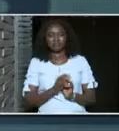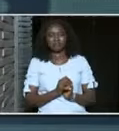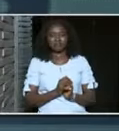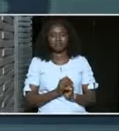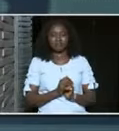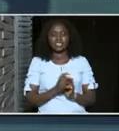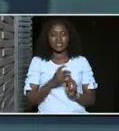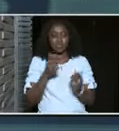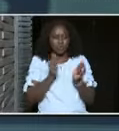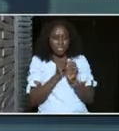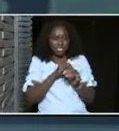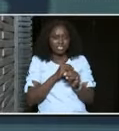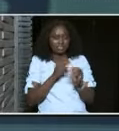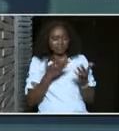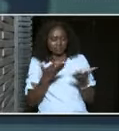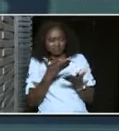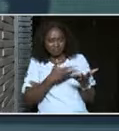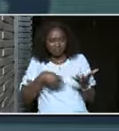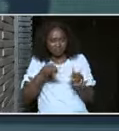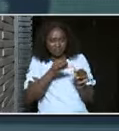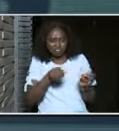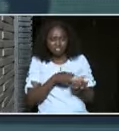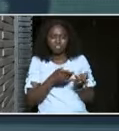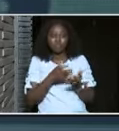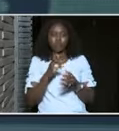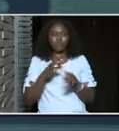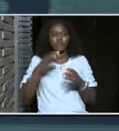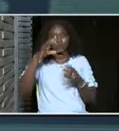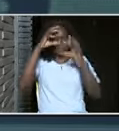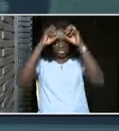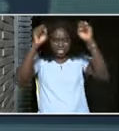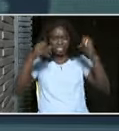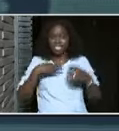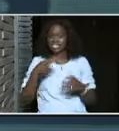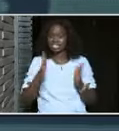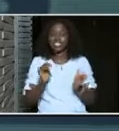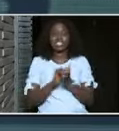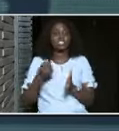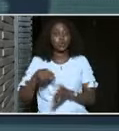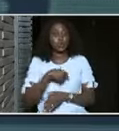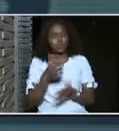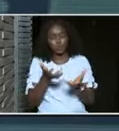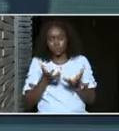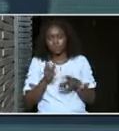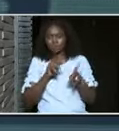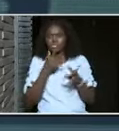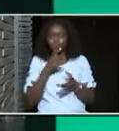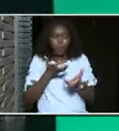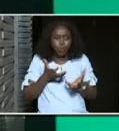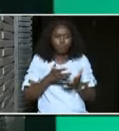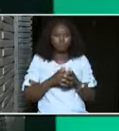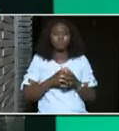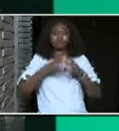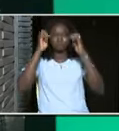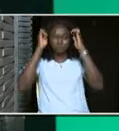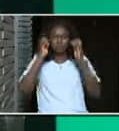within the context of the kind of presidential candidate that we want. People say we want a learned candidate, and these